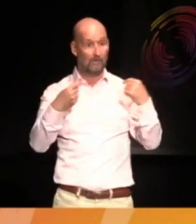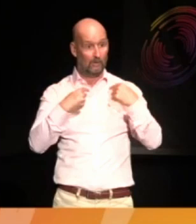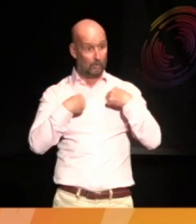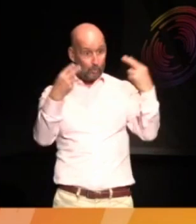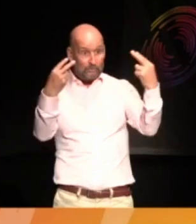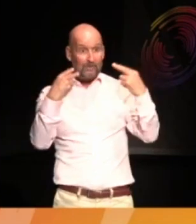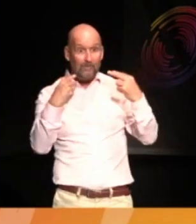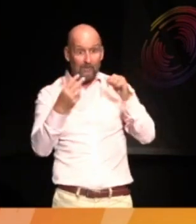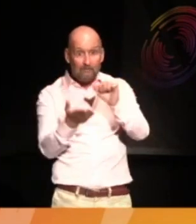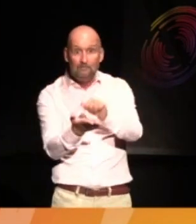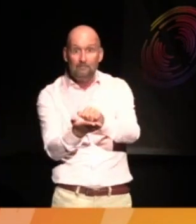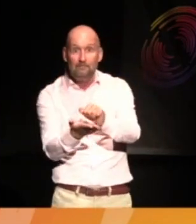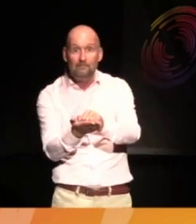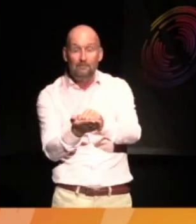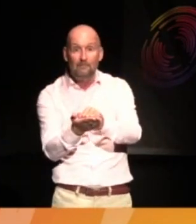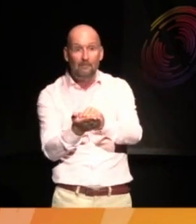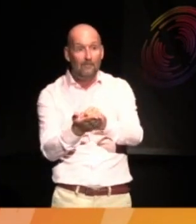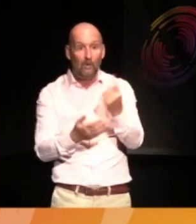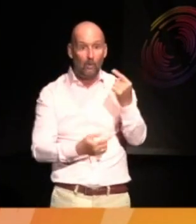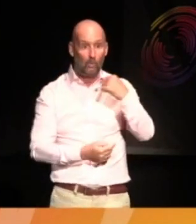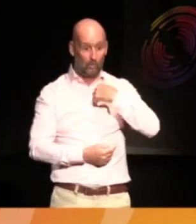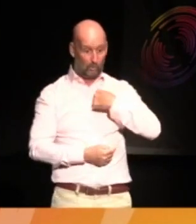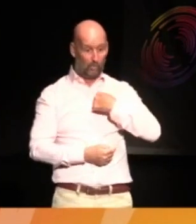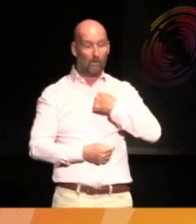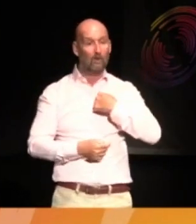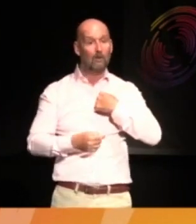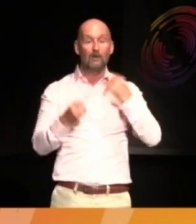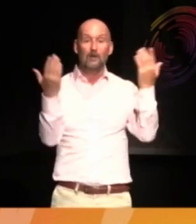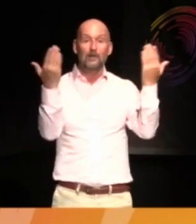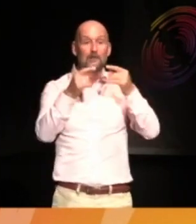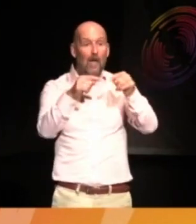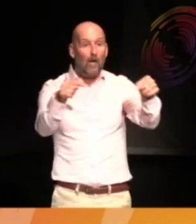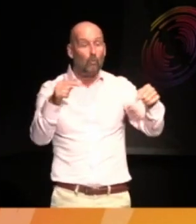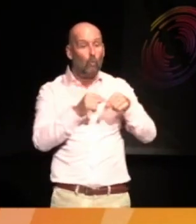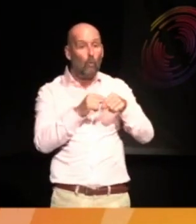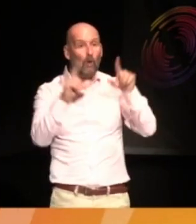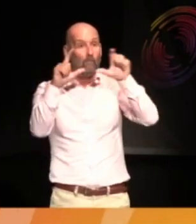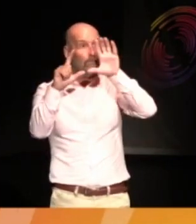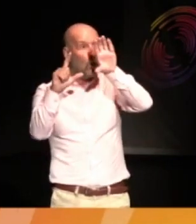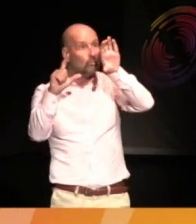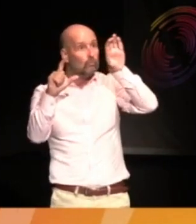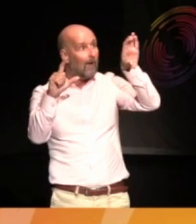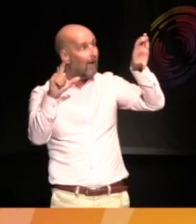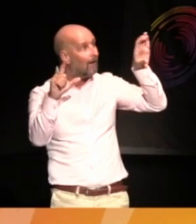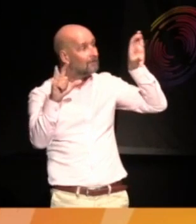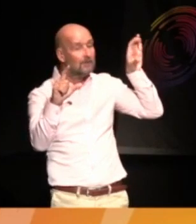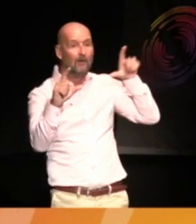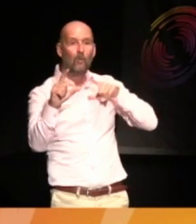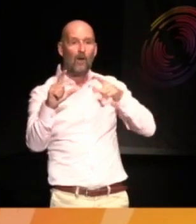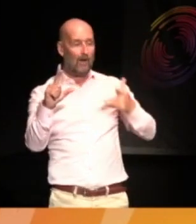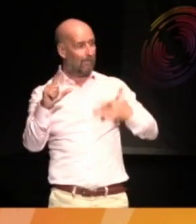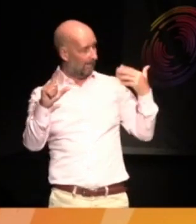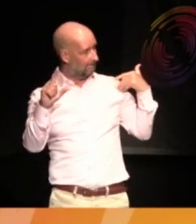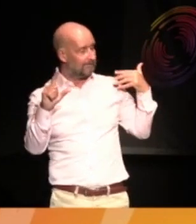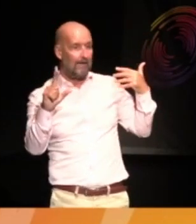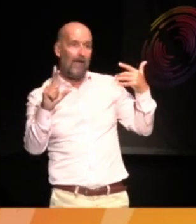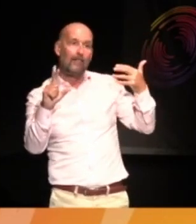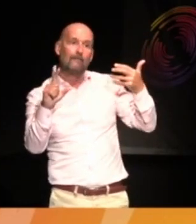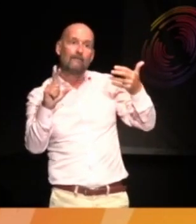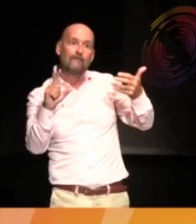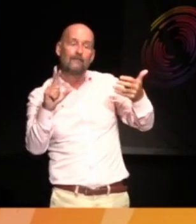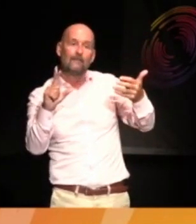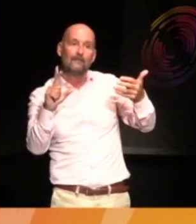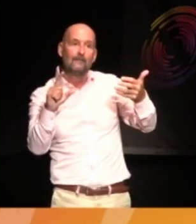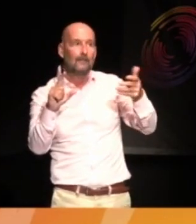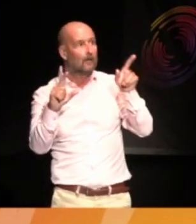you? I'm the one hanging photographs in a dark room, archiving the forest of myself. There's